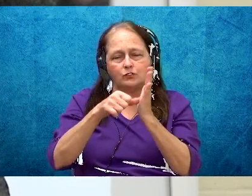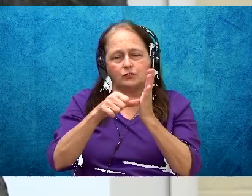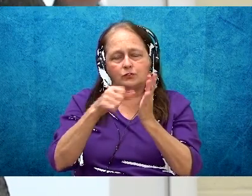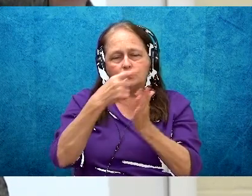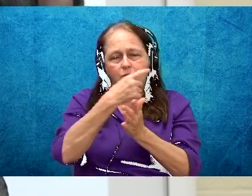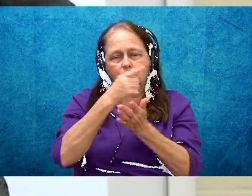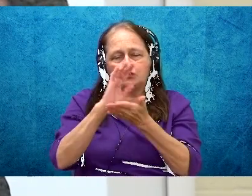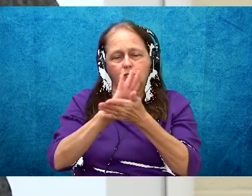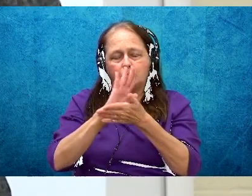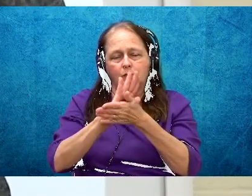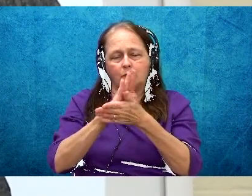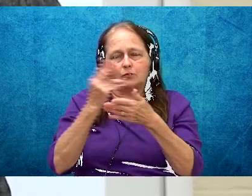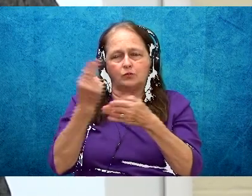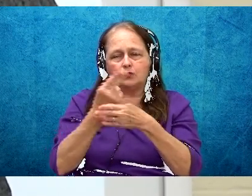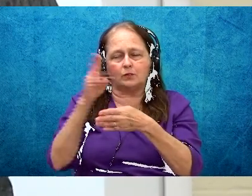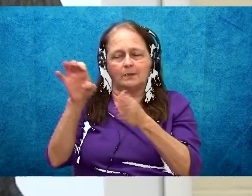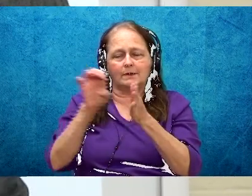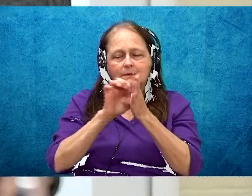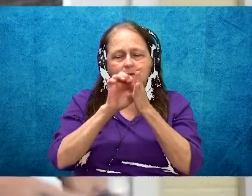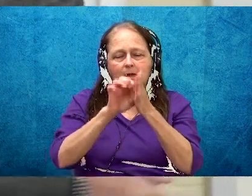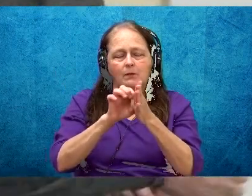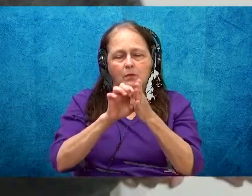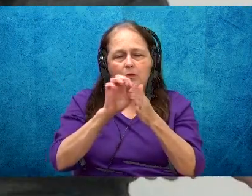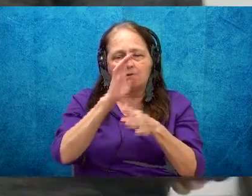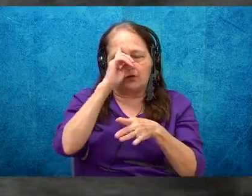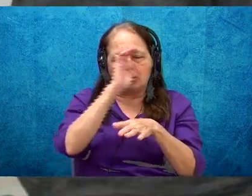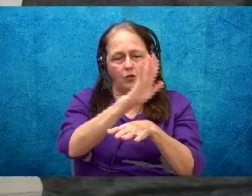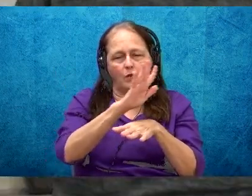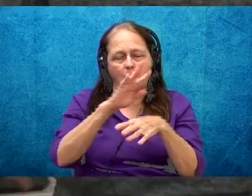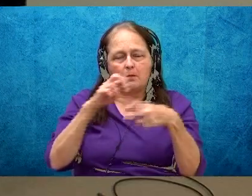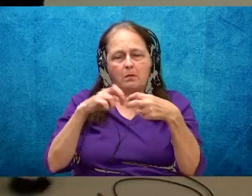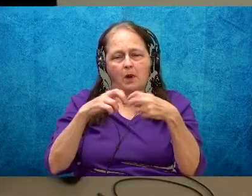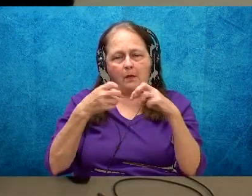can use my samples to work out your problems.